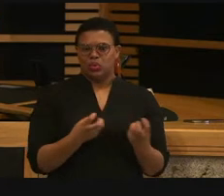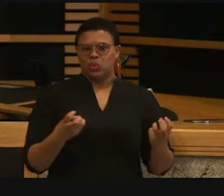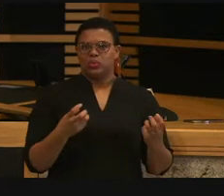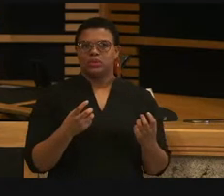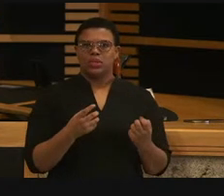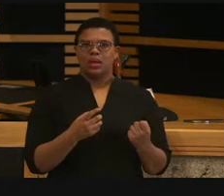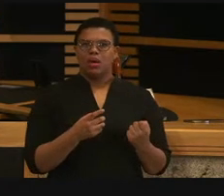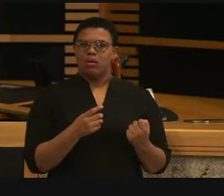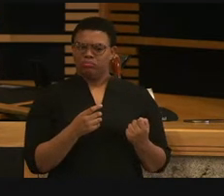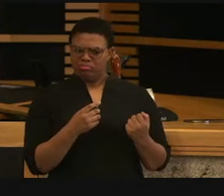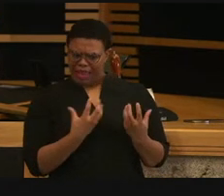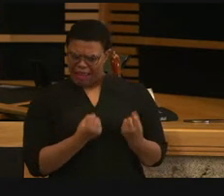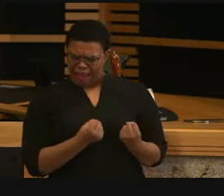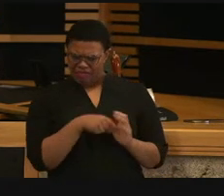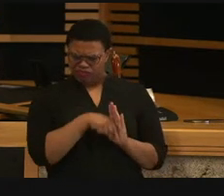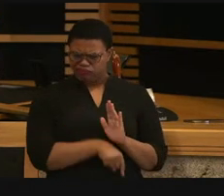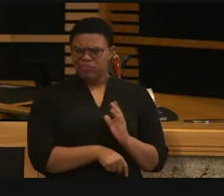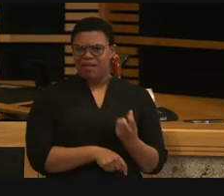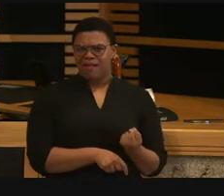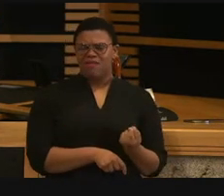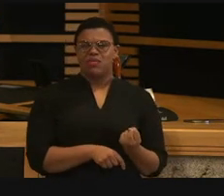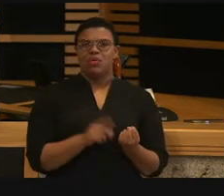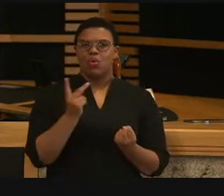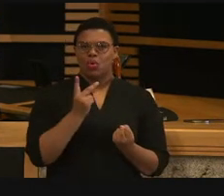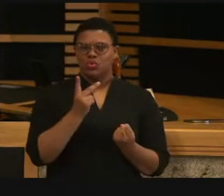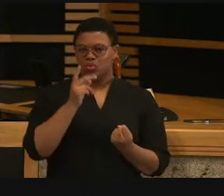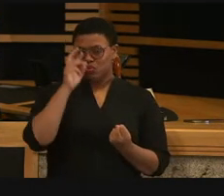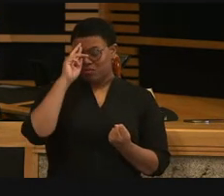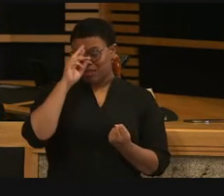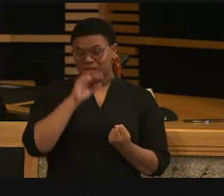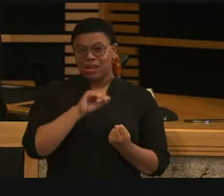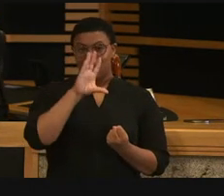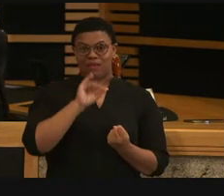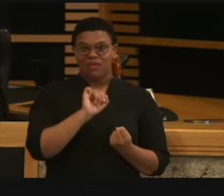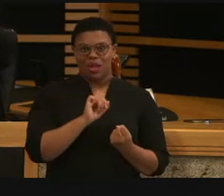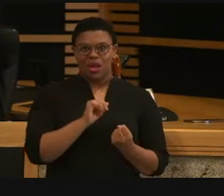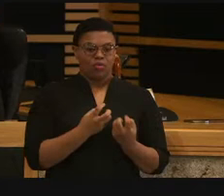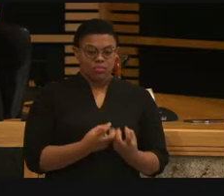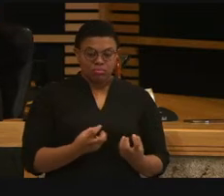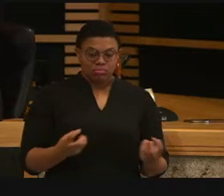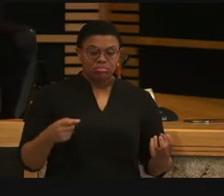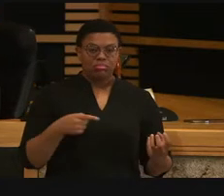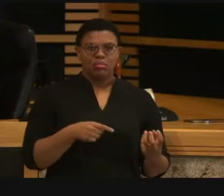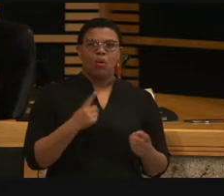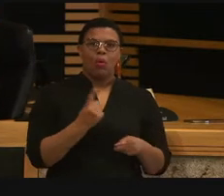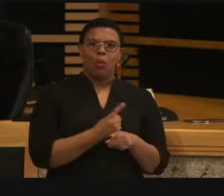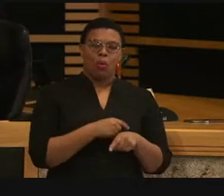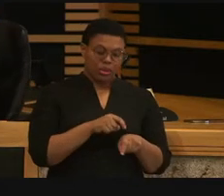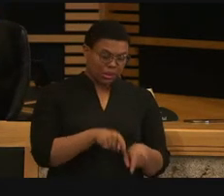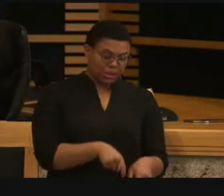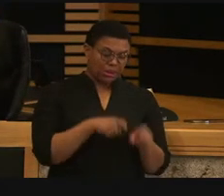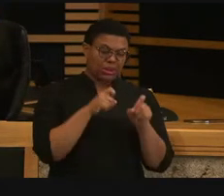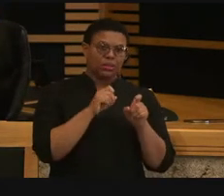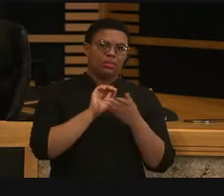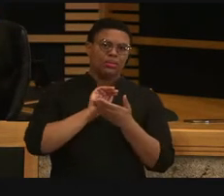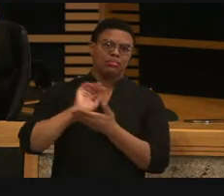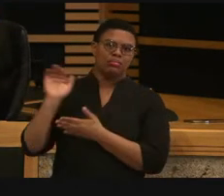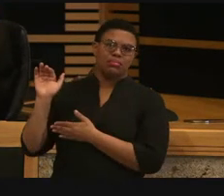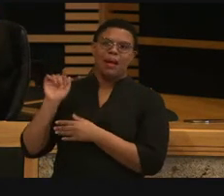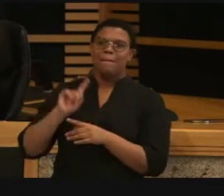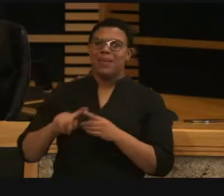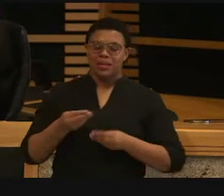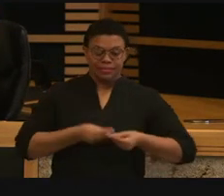potential. Also note that South Africa exports most of her raw material deposits to other countries without